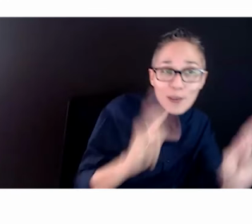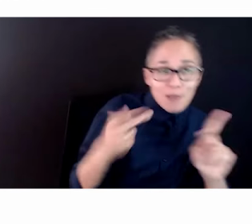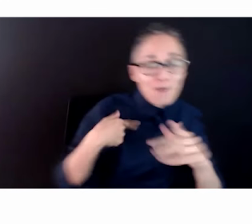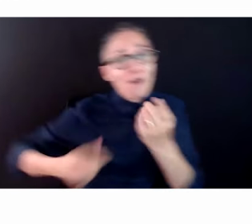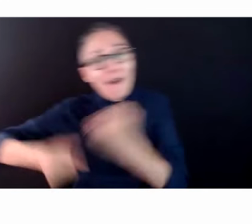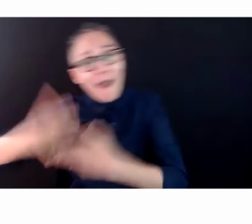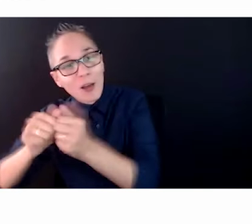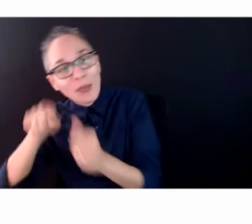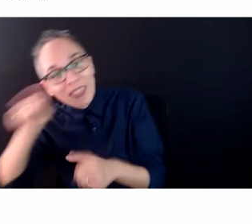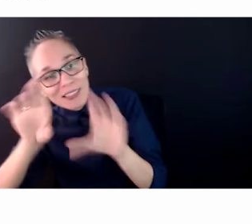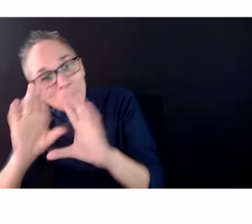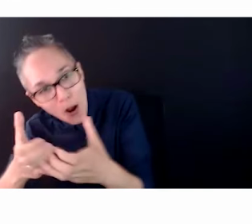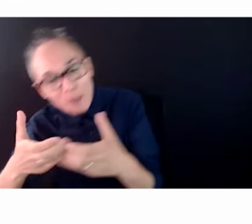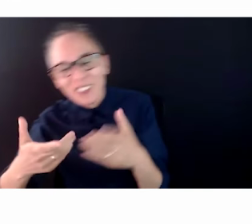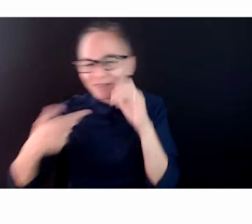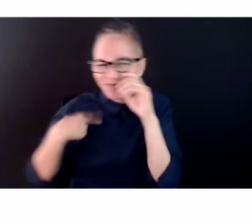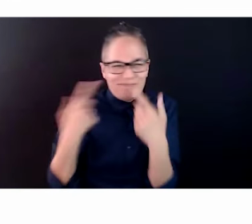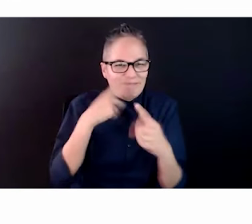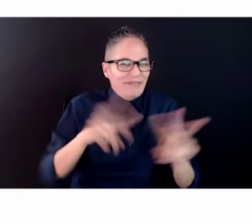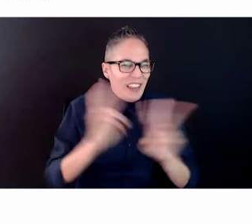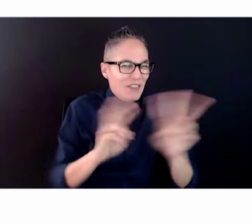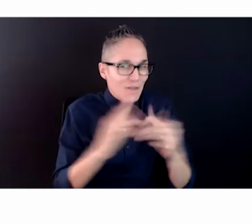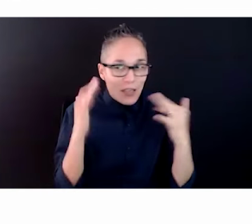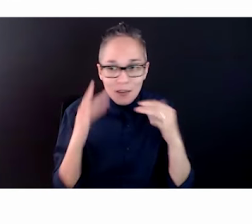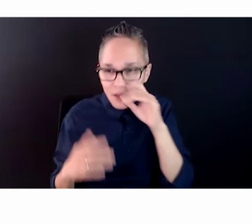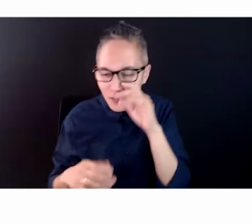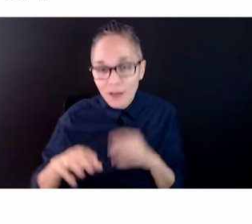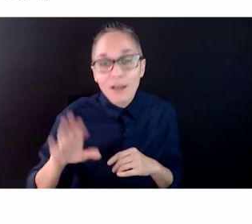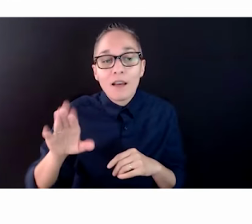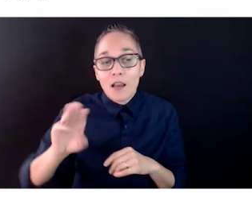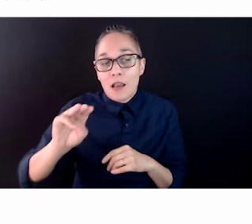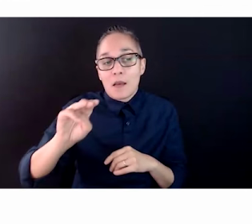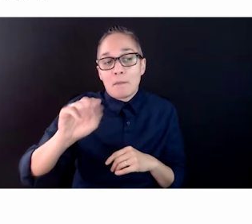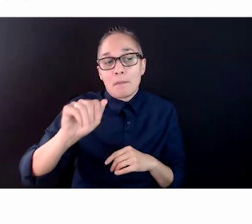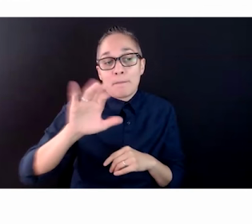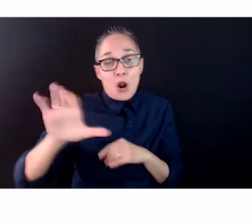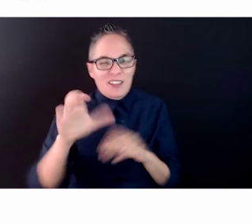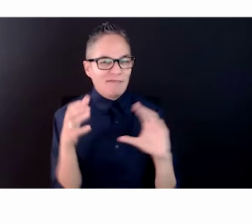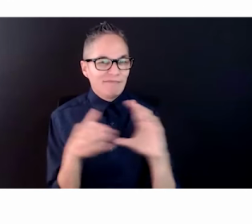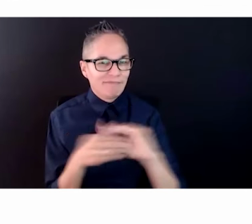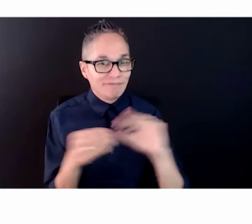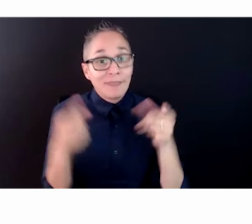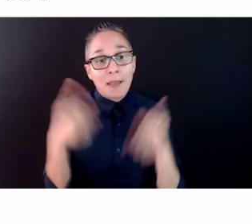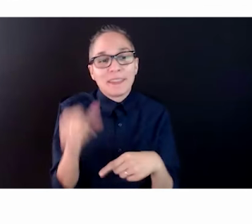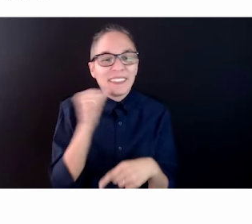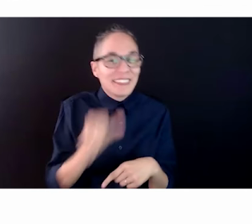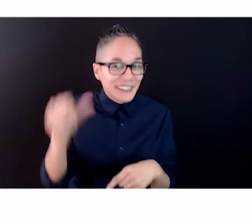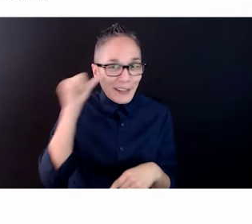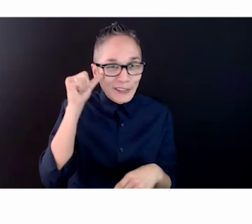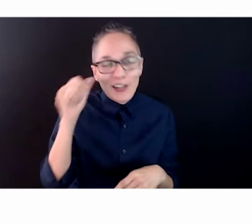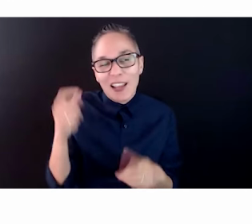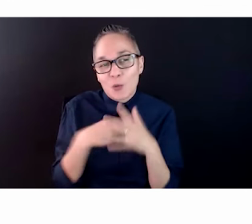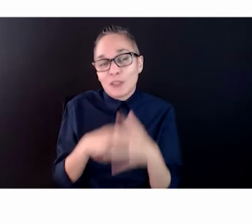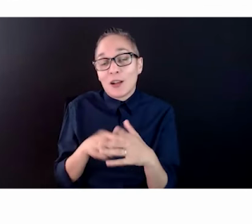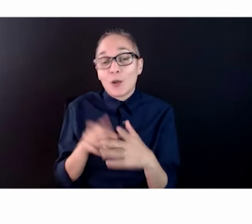on one second, Mark. When he lets me. Yeah, Mark, go ahead. Keith, just something, yesterday, we started back and me